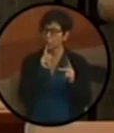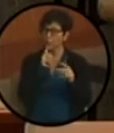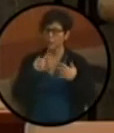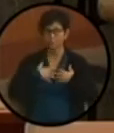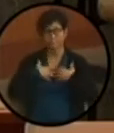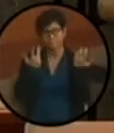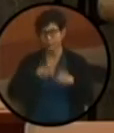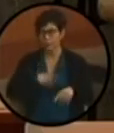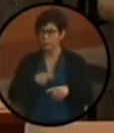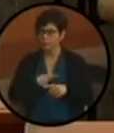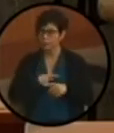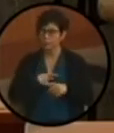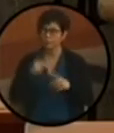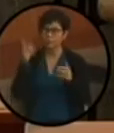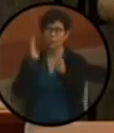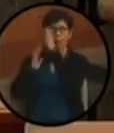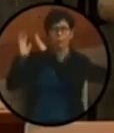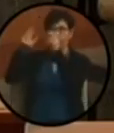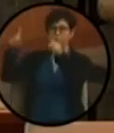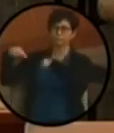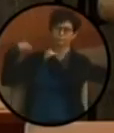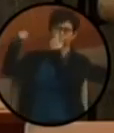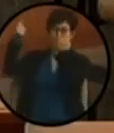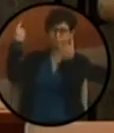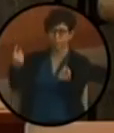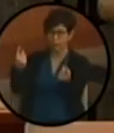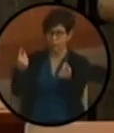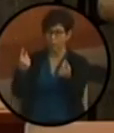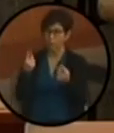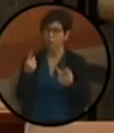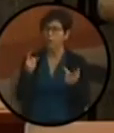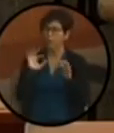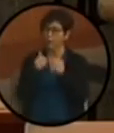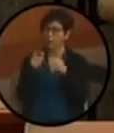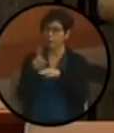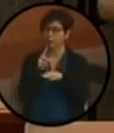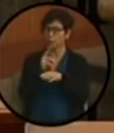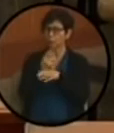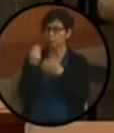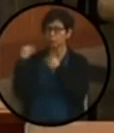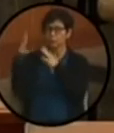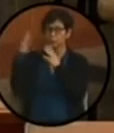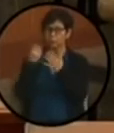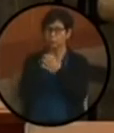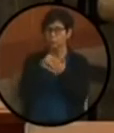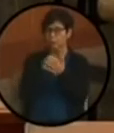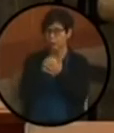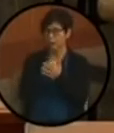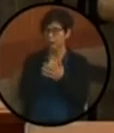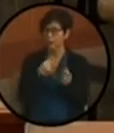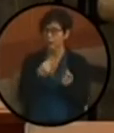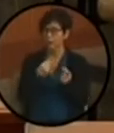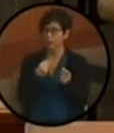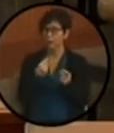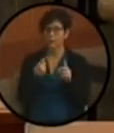John Adams defended clients such as John Hancock against the King of England. Even then, it was intolerable